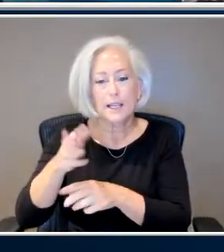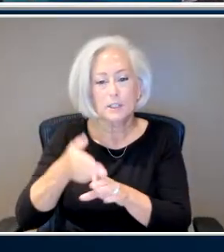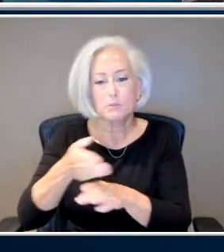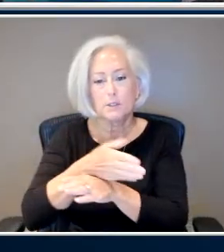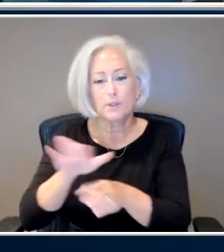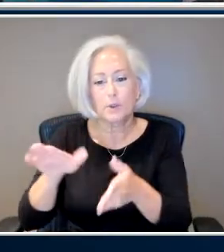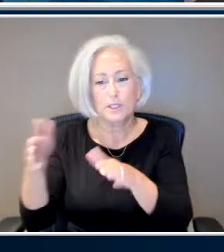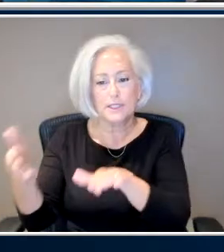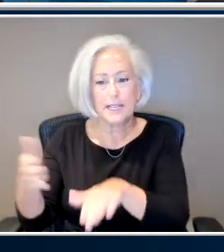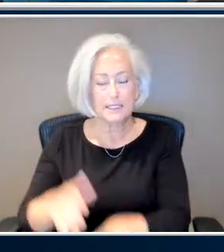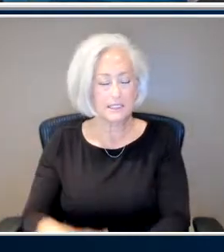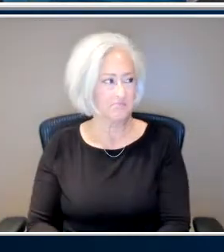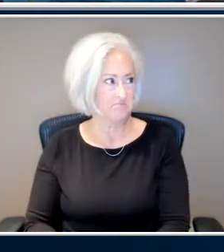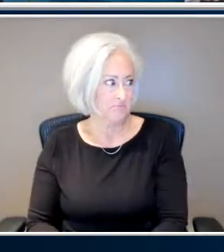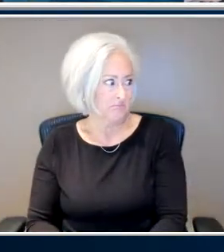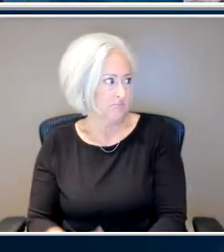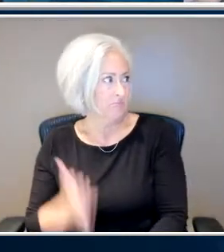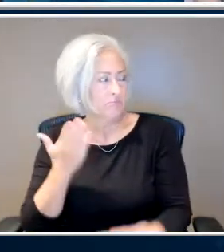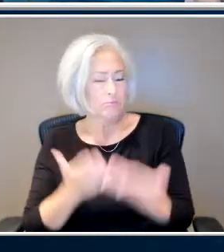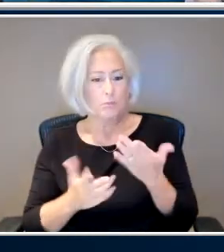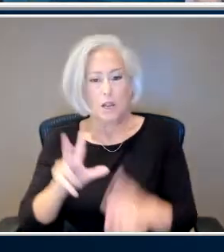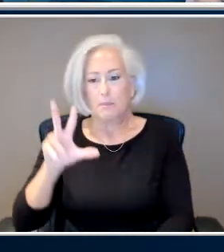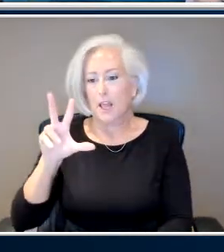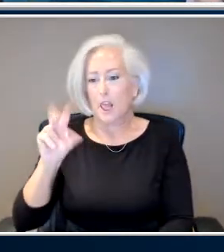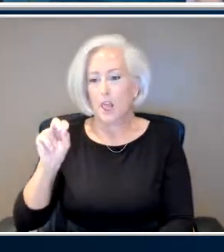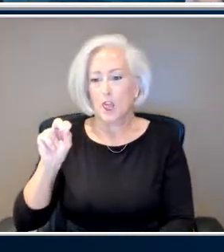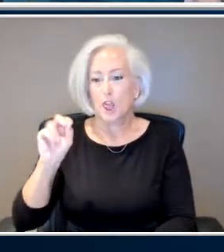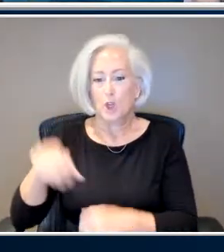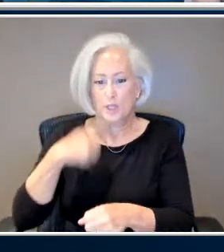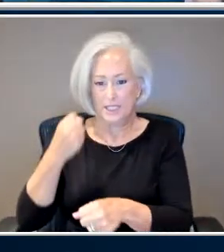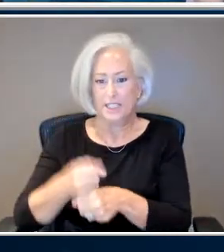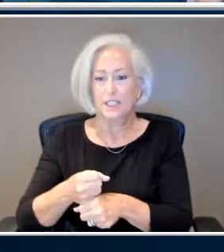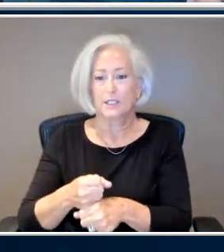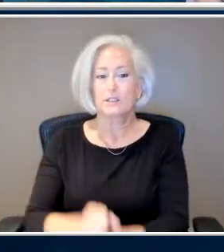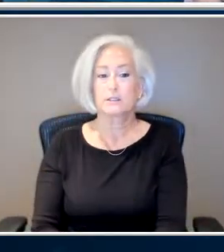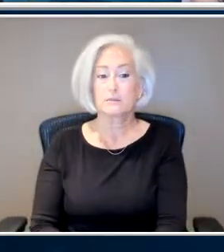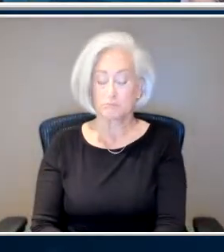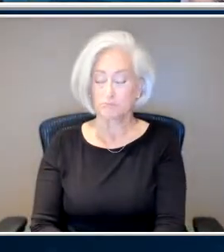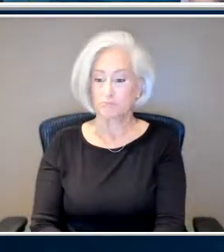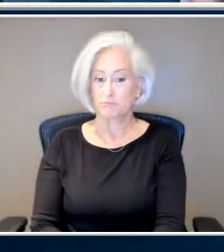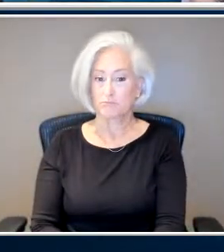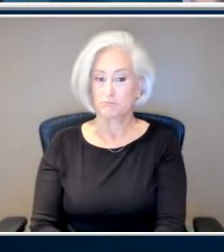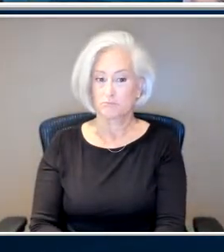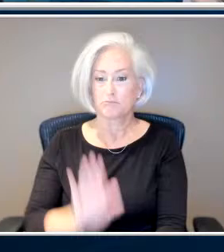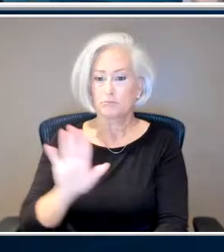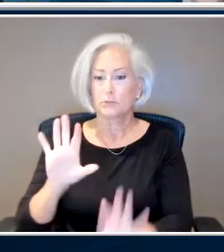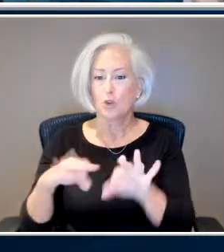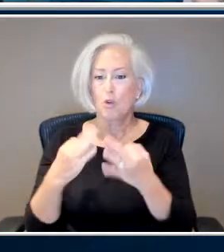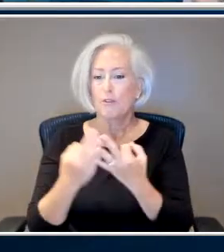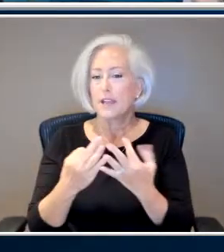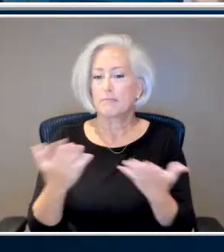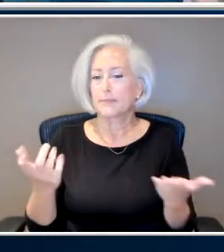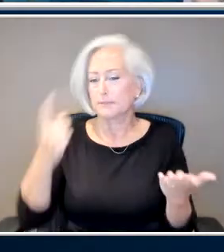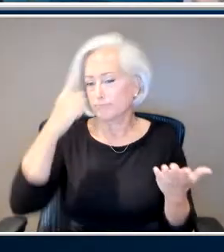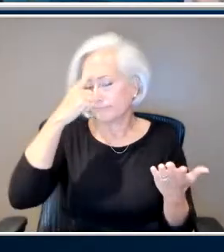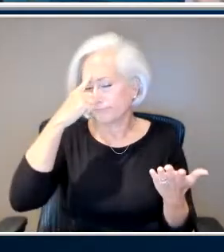Oh, God, almost 30 years. How was that for your family?